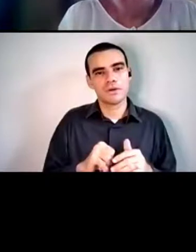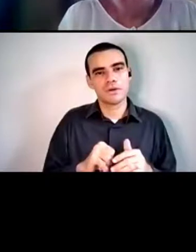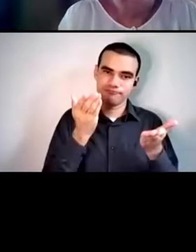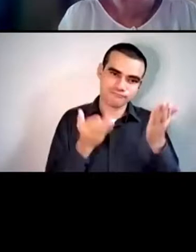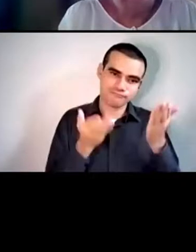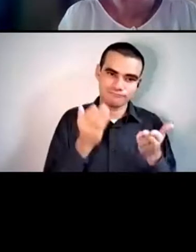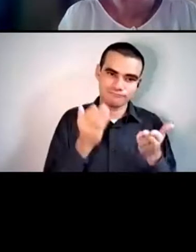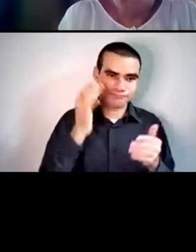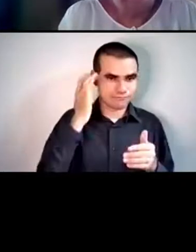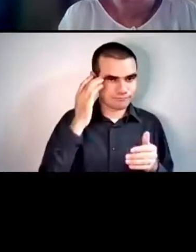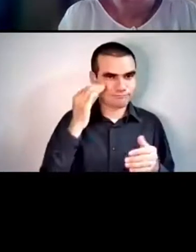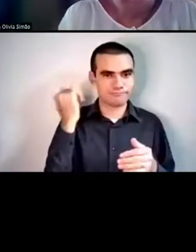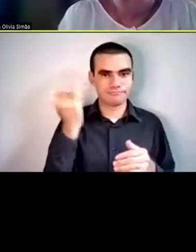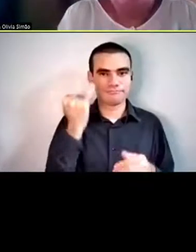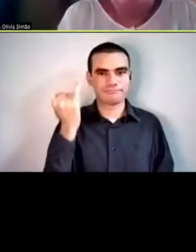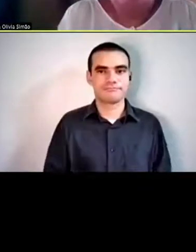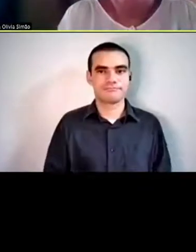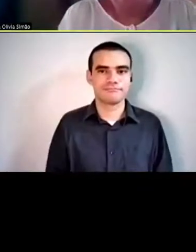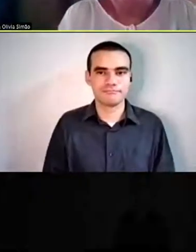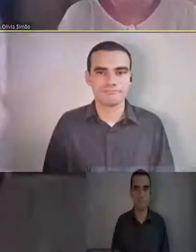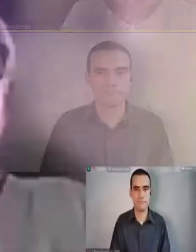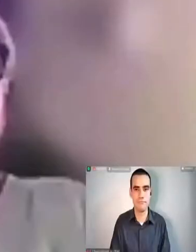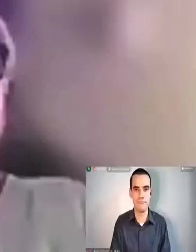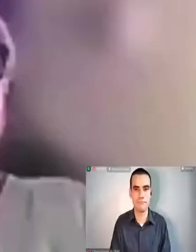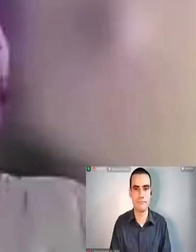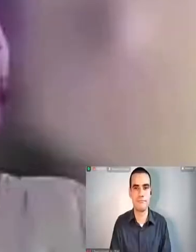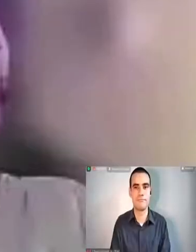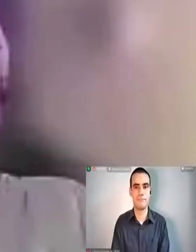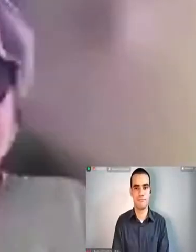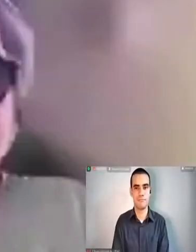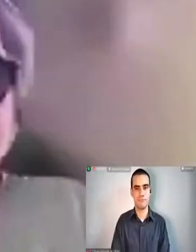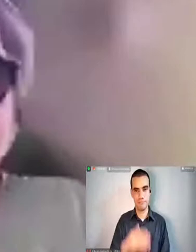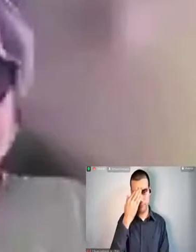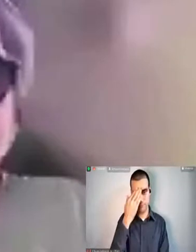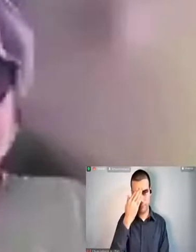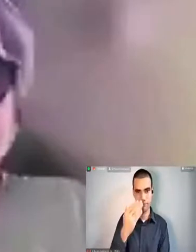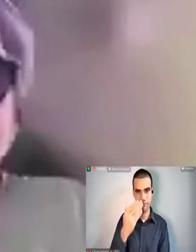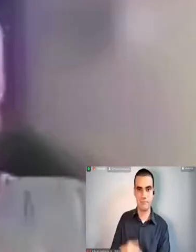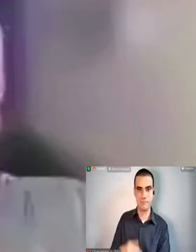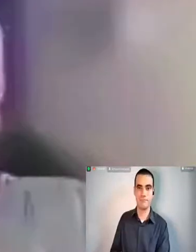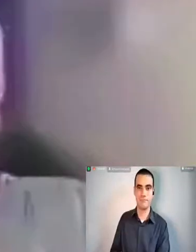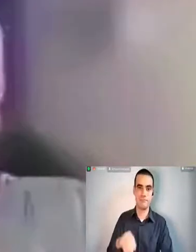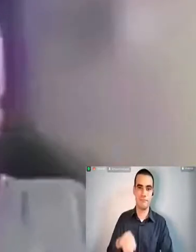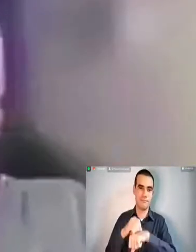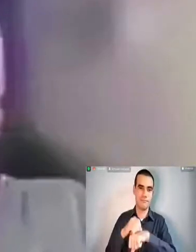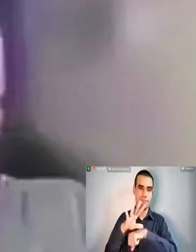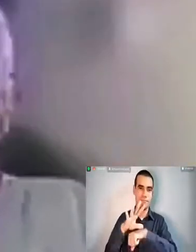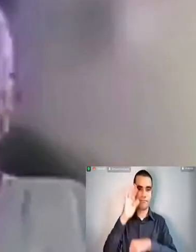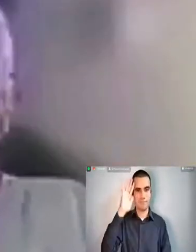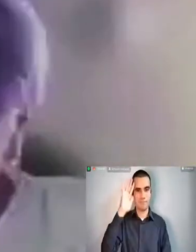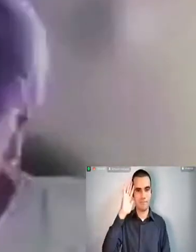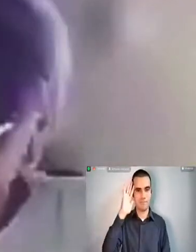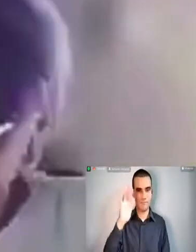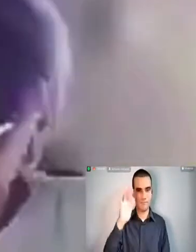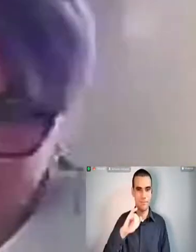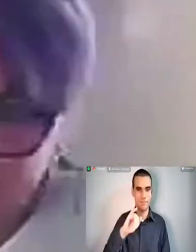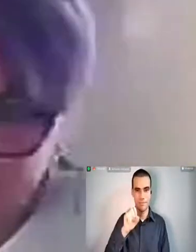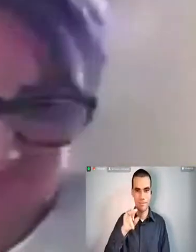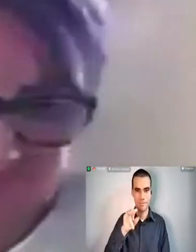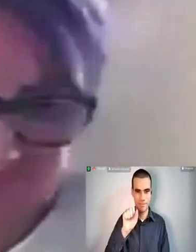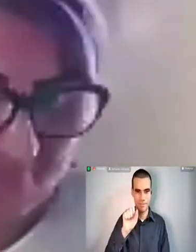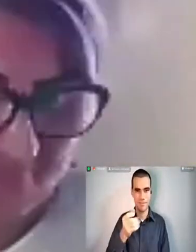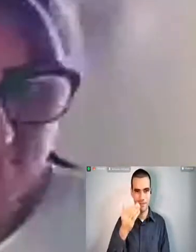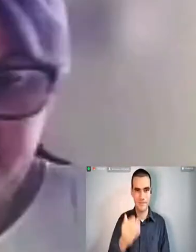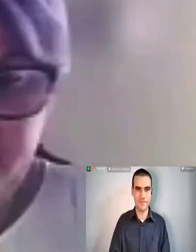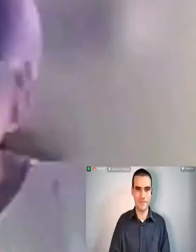this balance is important. Thank you very much, Claudio, for your questions, and let's reflect on that. Thank you,